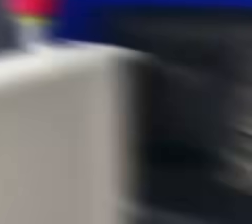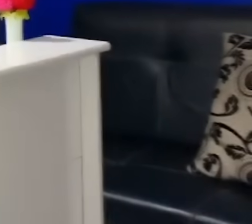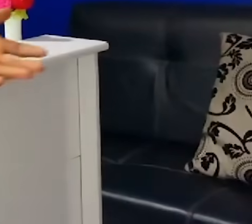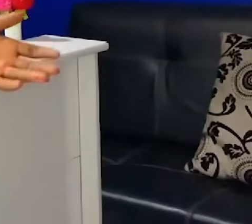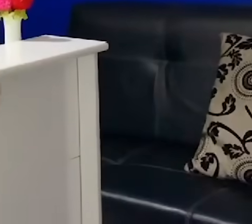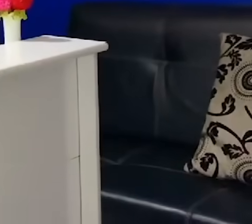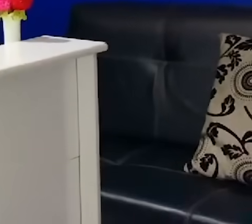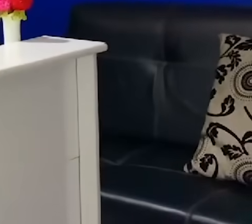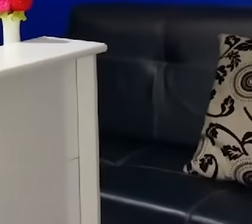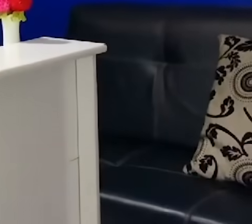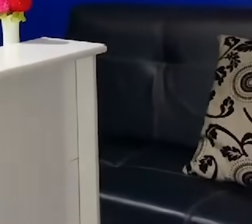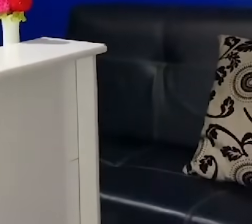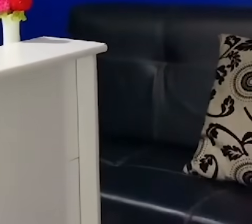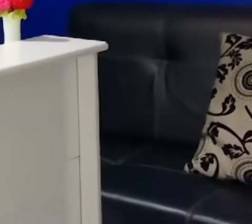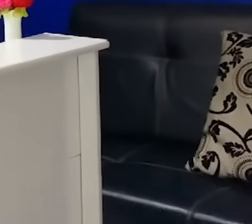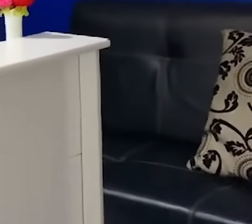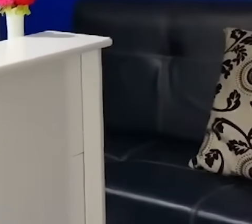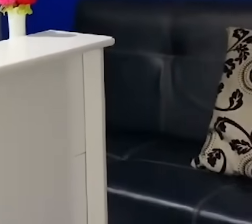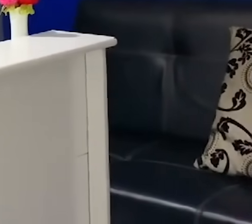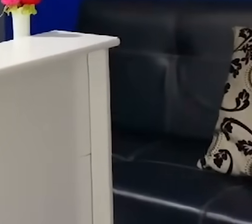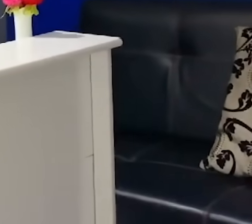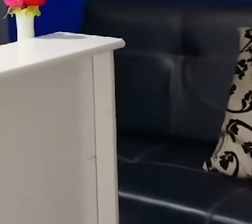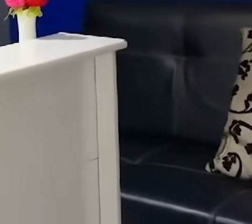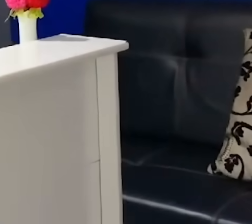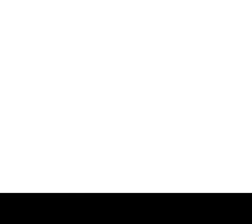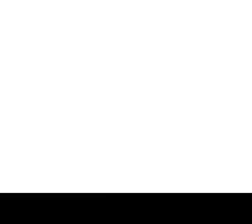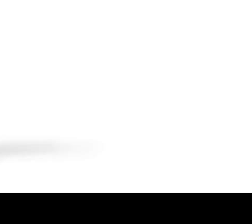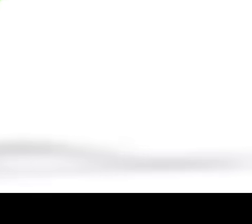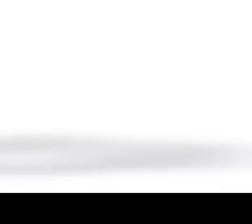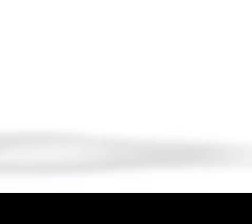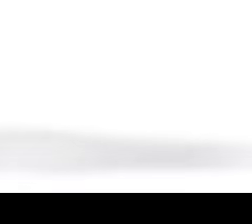www.pasnoecc.com. Pasno Homes and Garden, making your dream home come true.